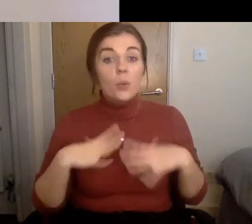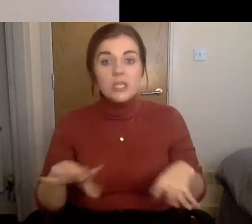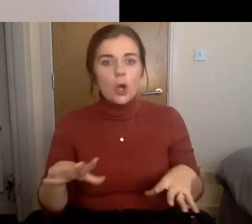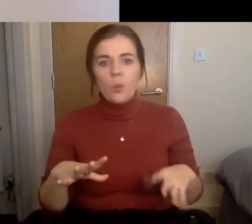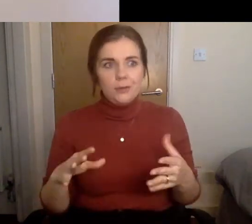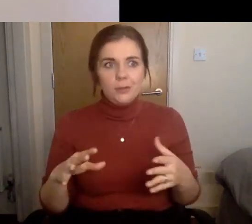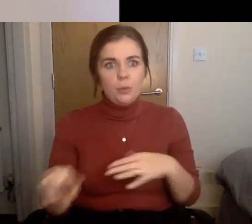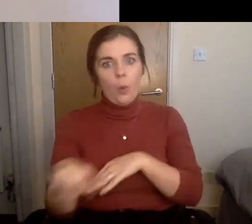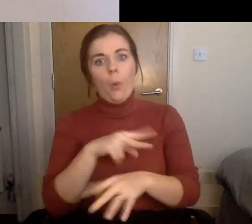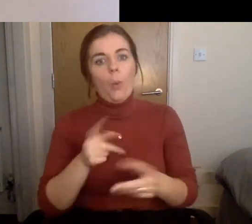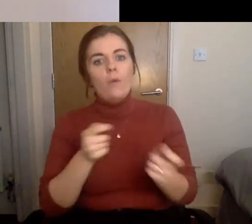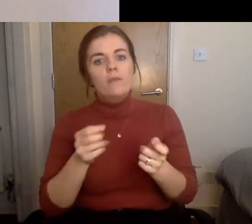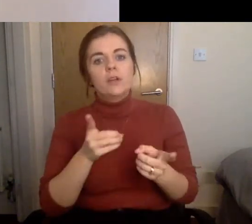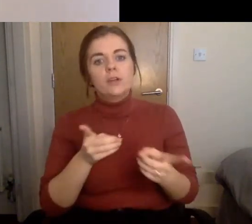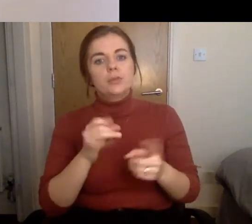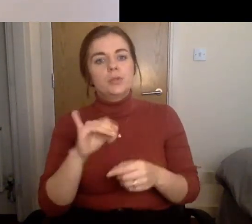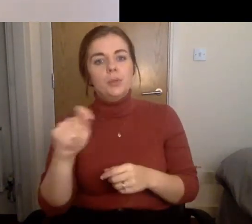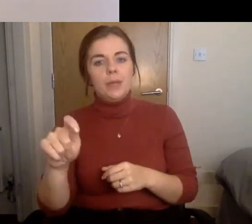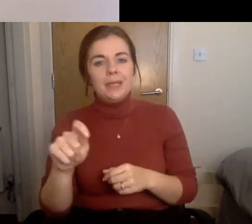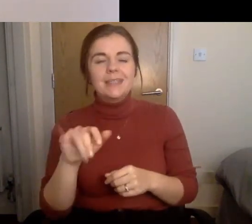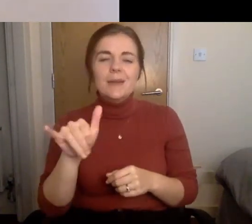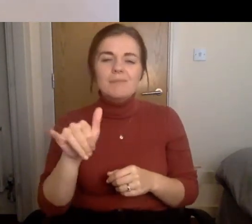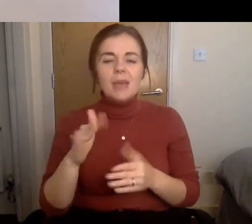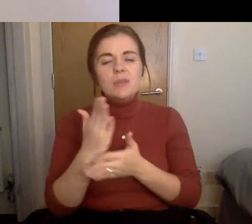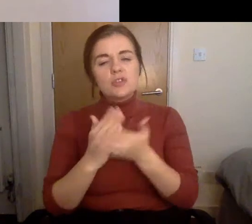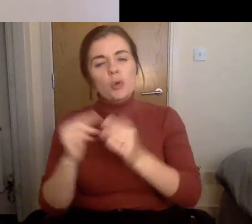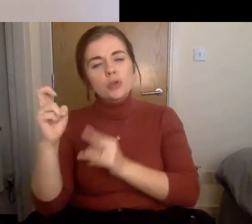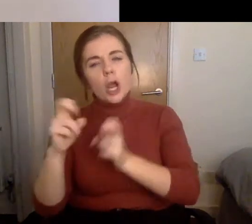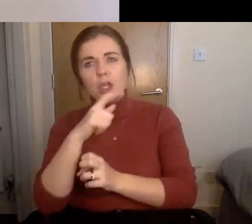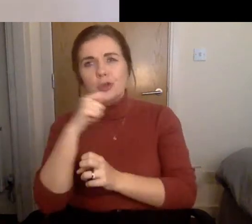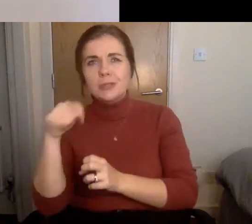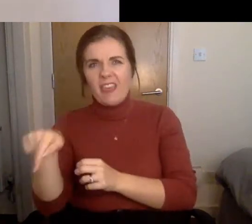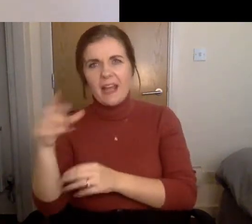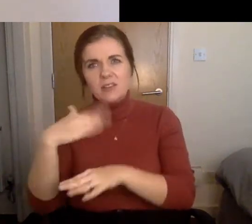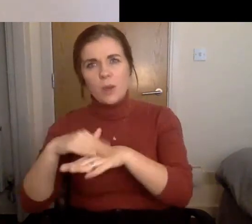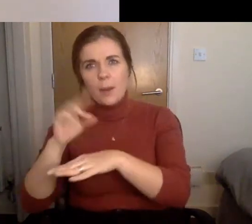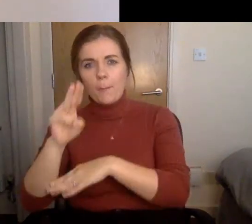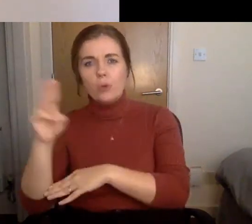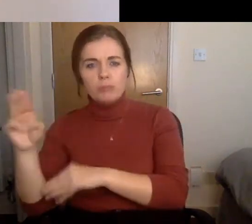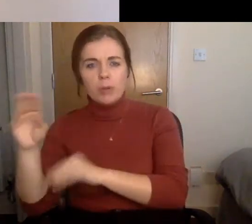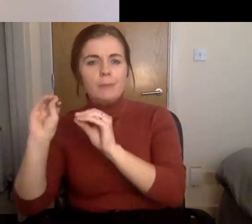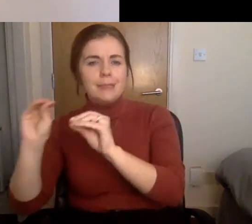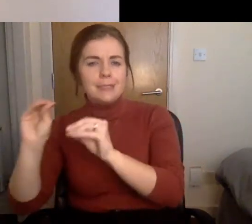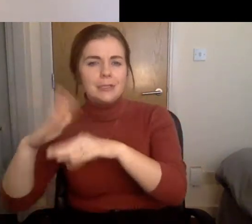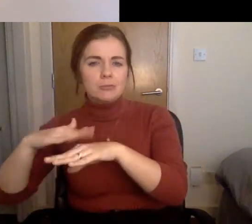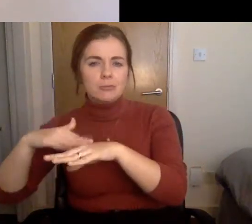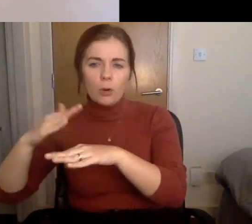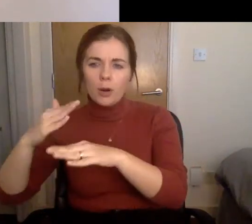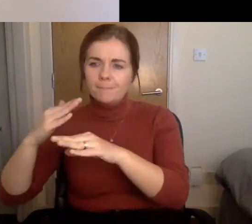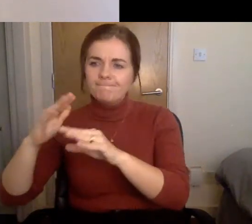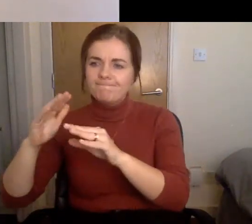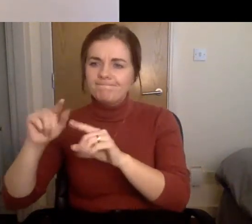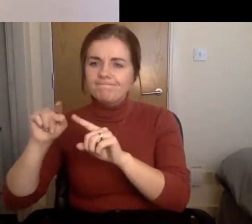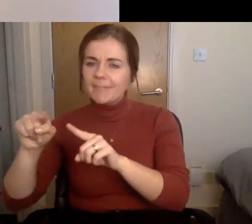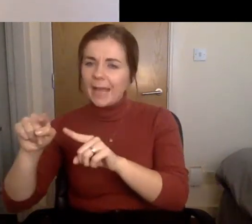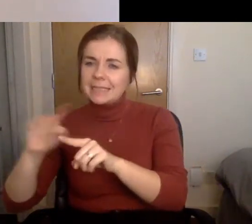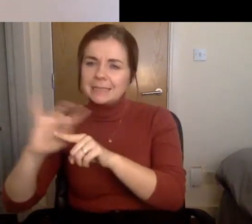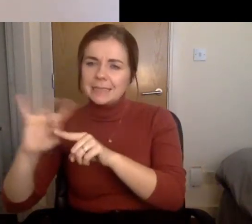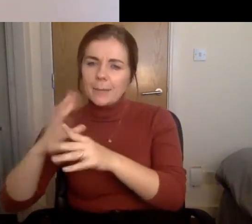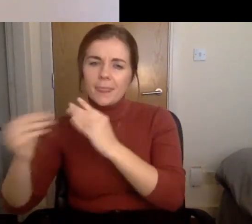and perhaps there's an argument that that's where post-primary comes in. But I think it's one of the things that maybe is